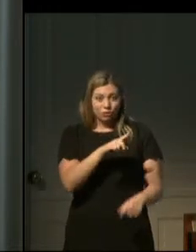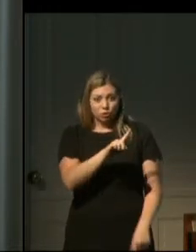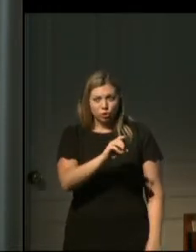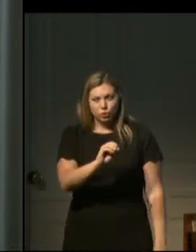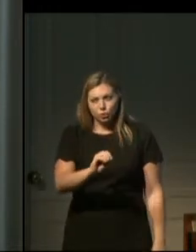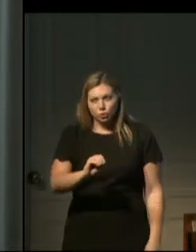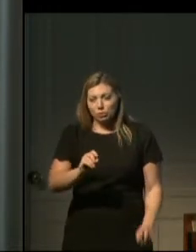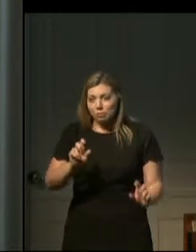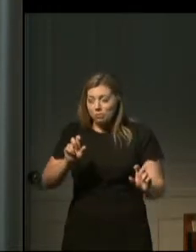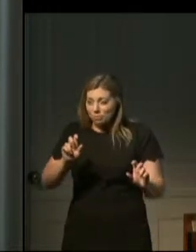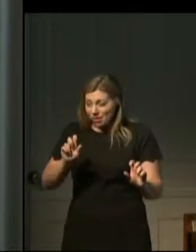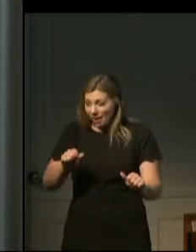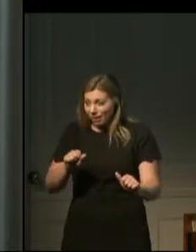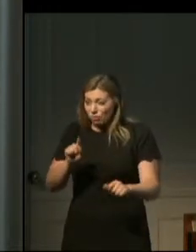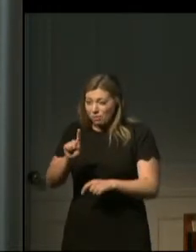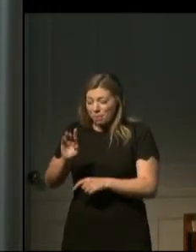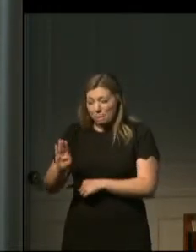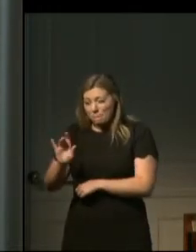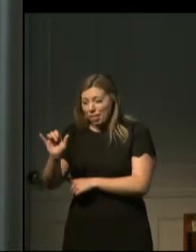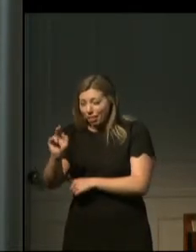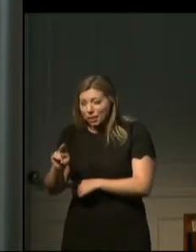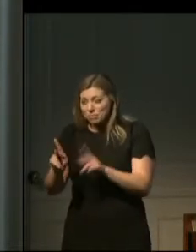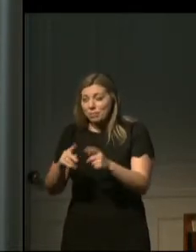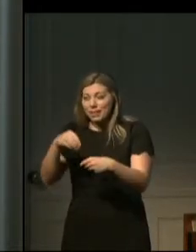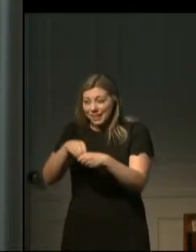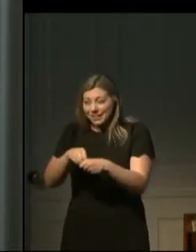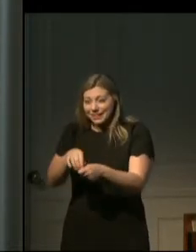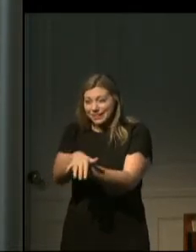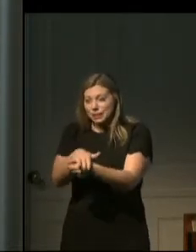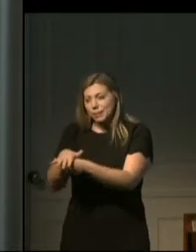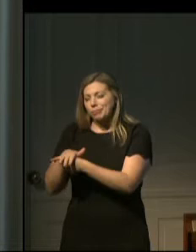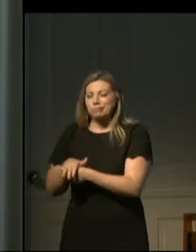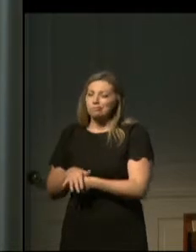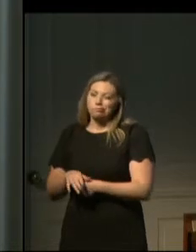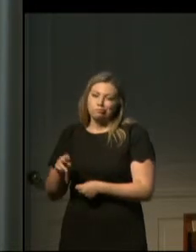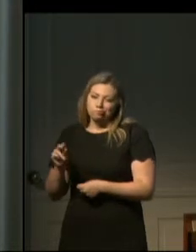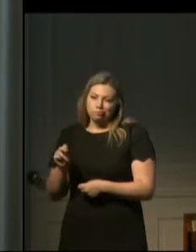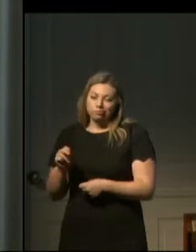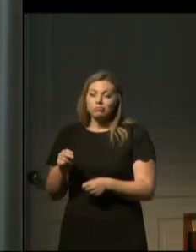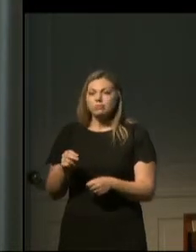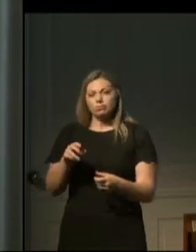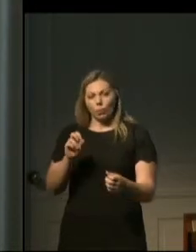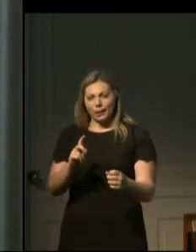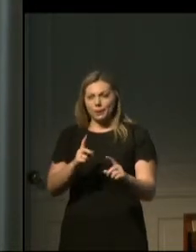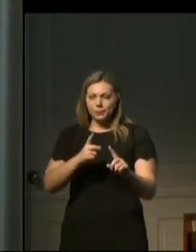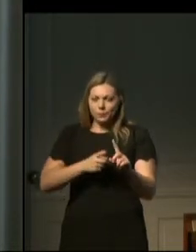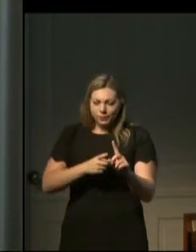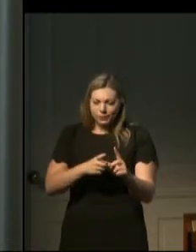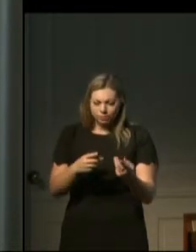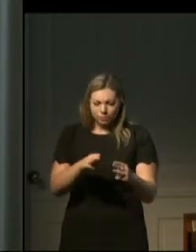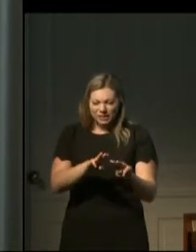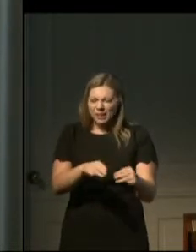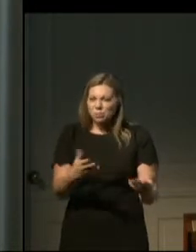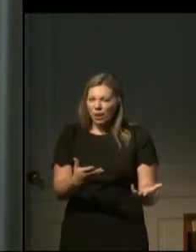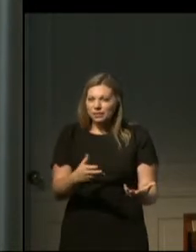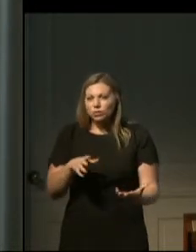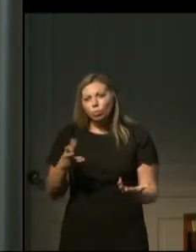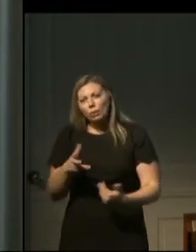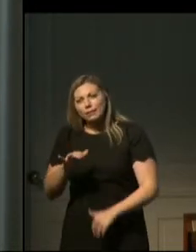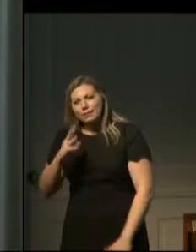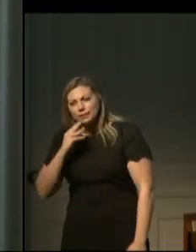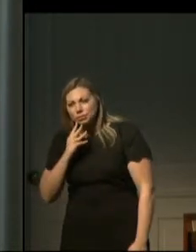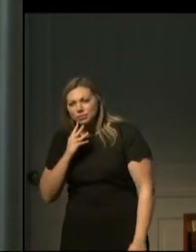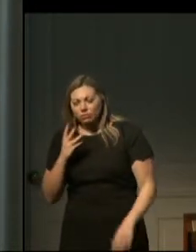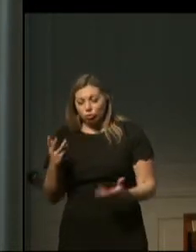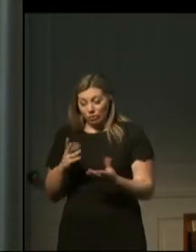spaces. So this gets to the fundamental definition of a museum. What is the museum experience? What is it when it's